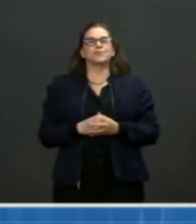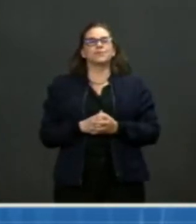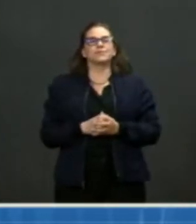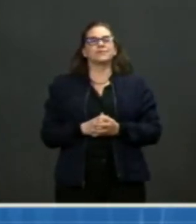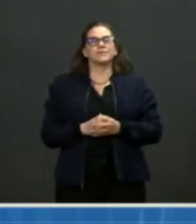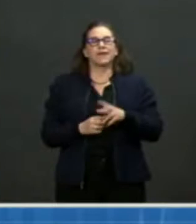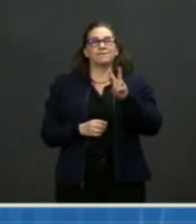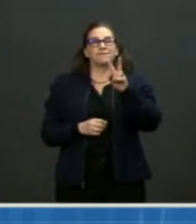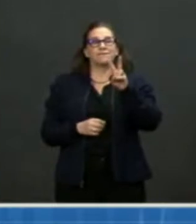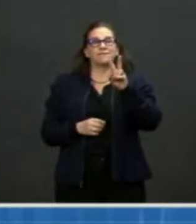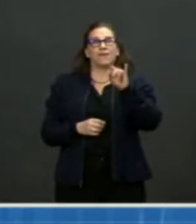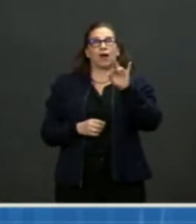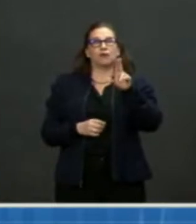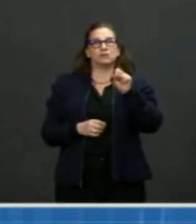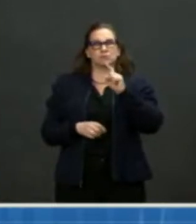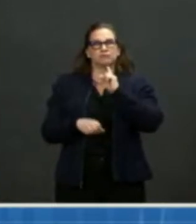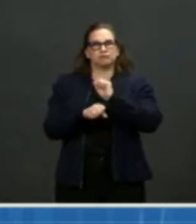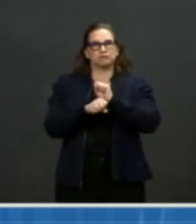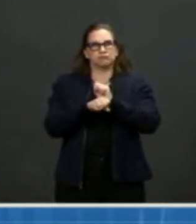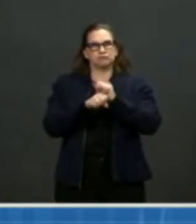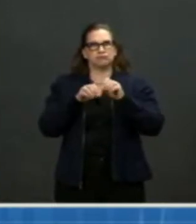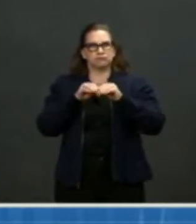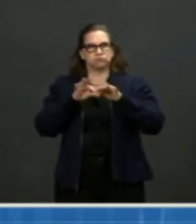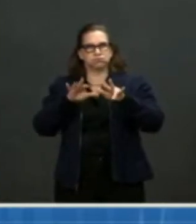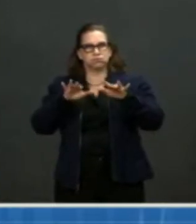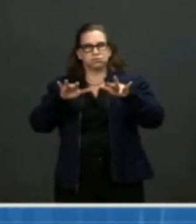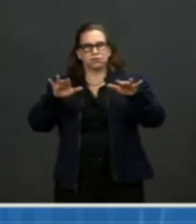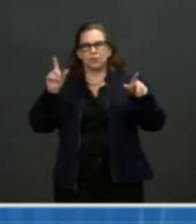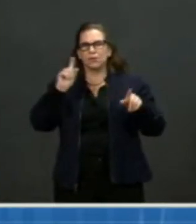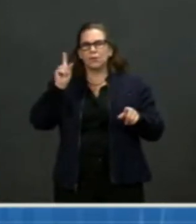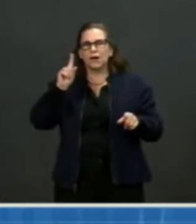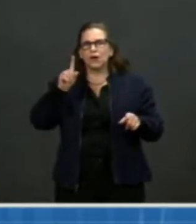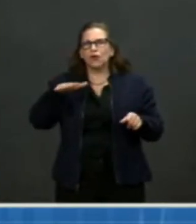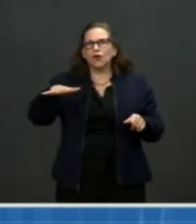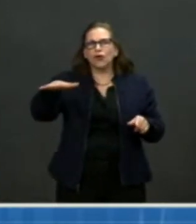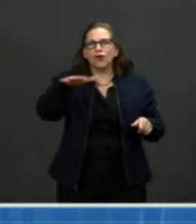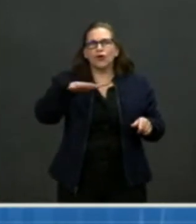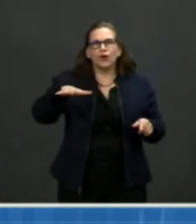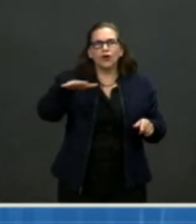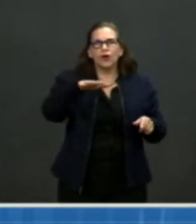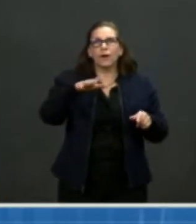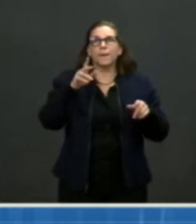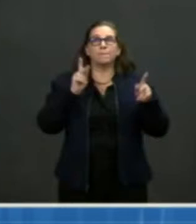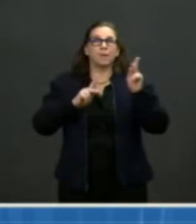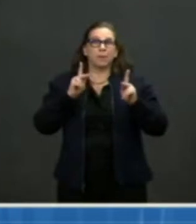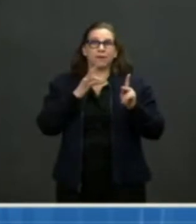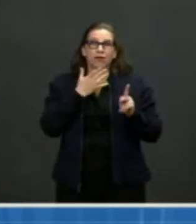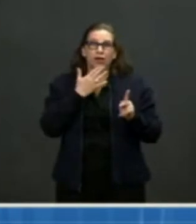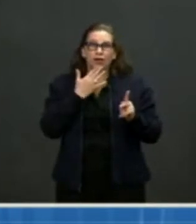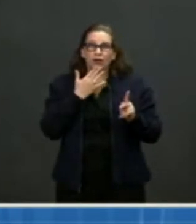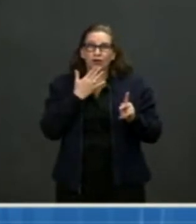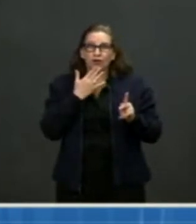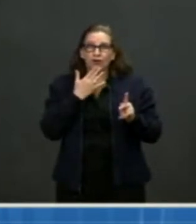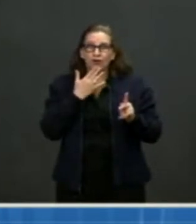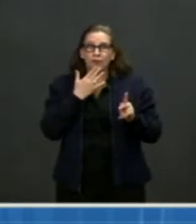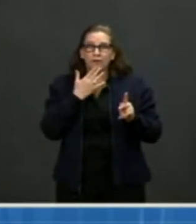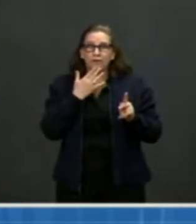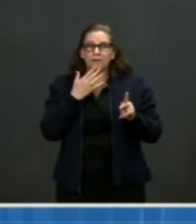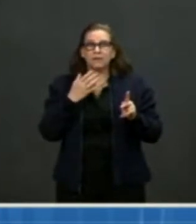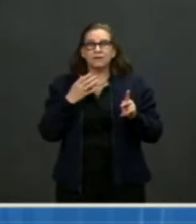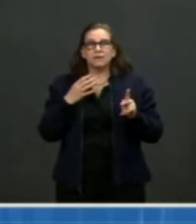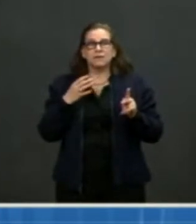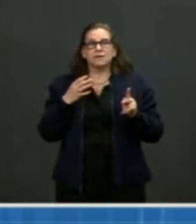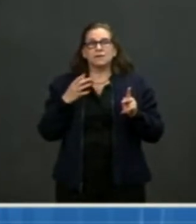centers, over 60% of the shots have gone to people of color. For